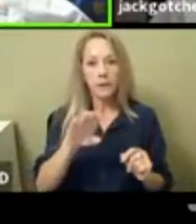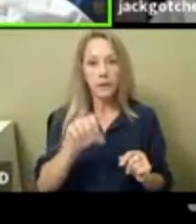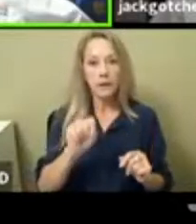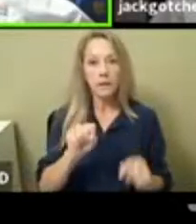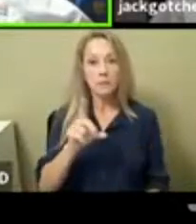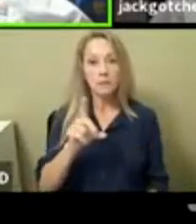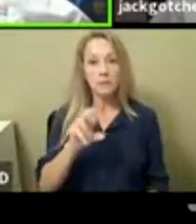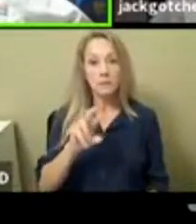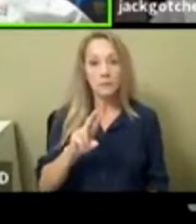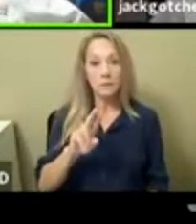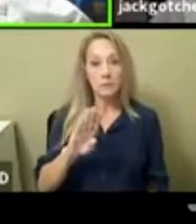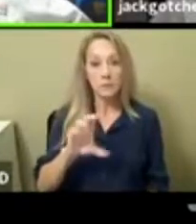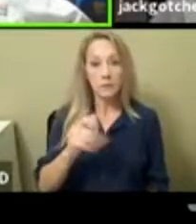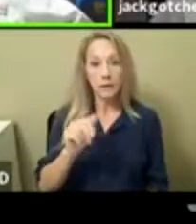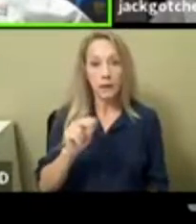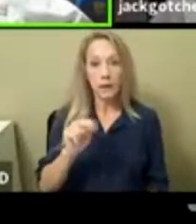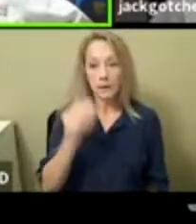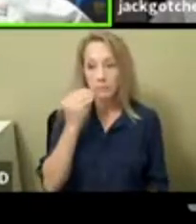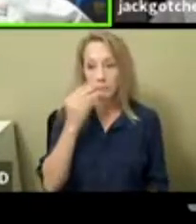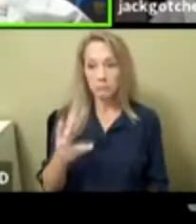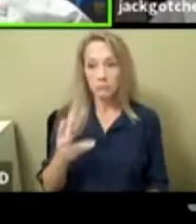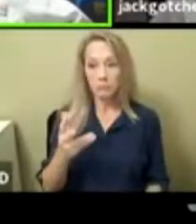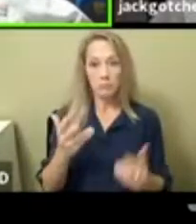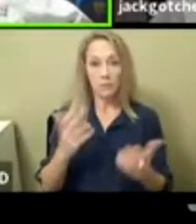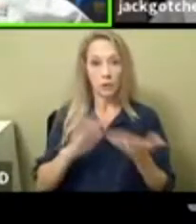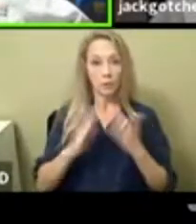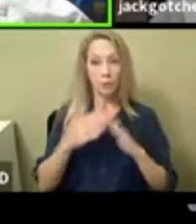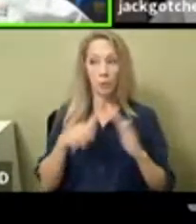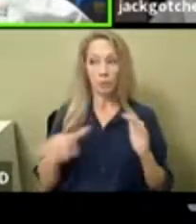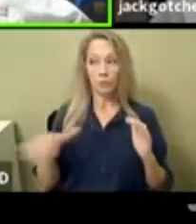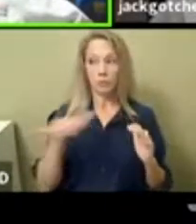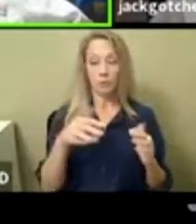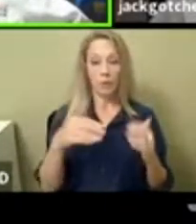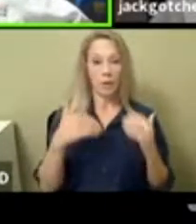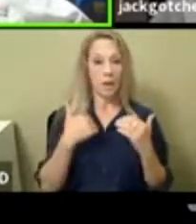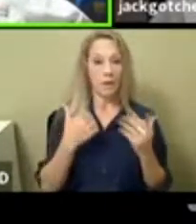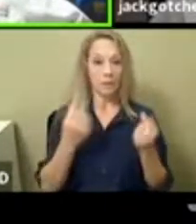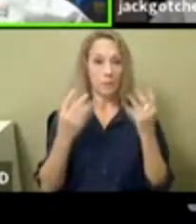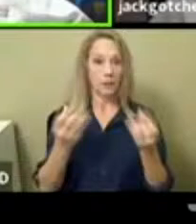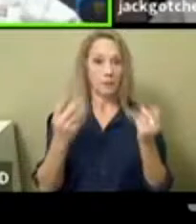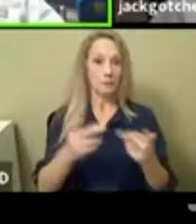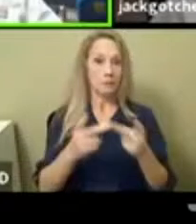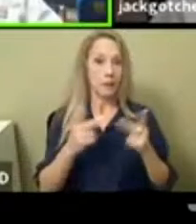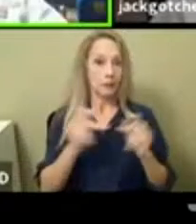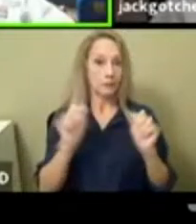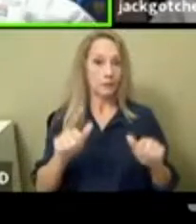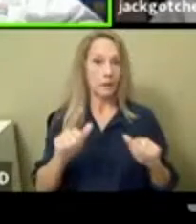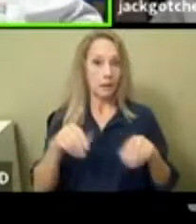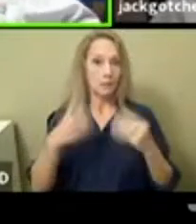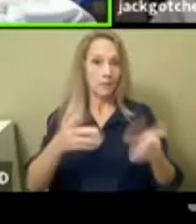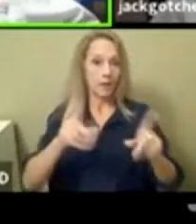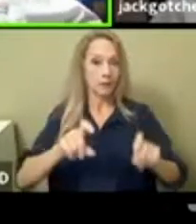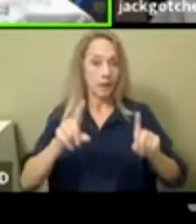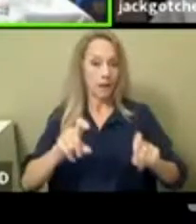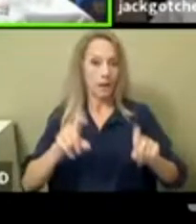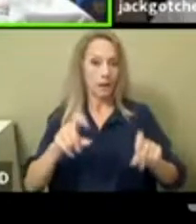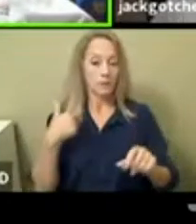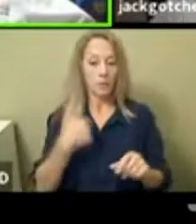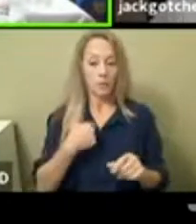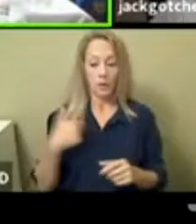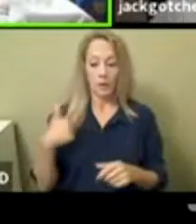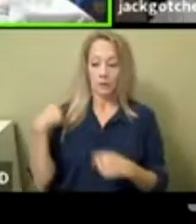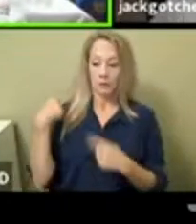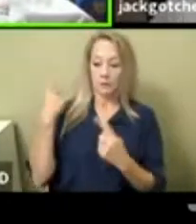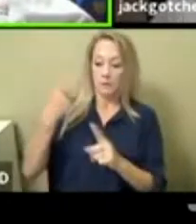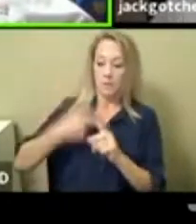is excess testing capacity in the community that is not being used right now. So for all those months that we talked about people not being able to get a